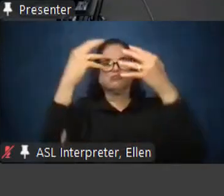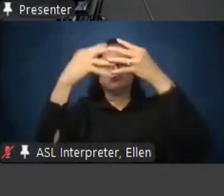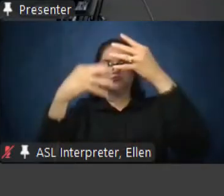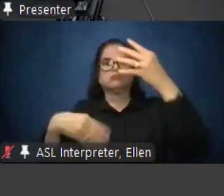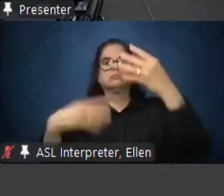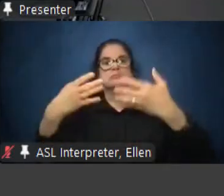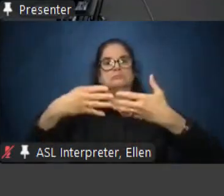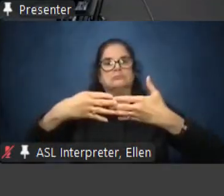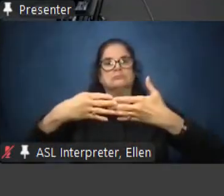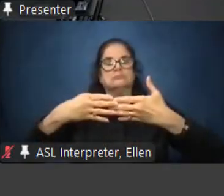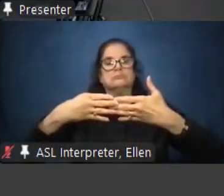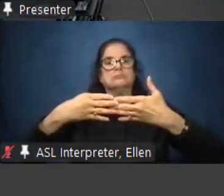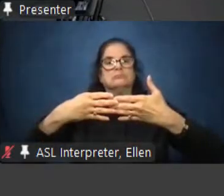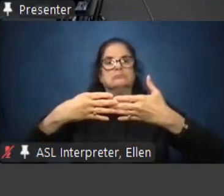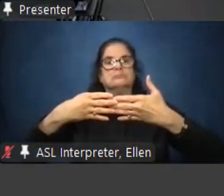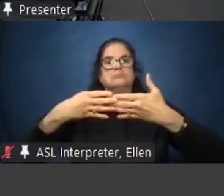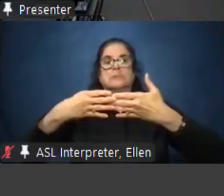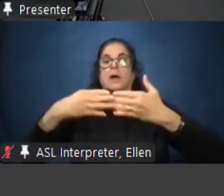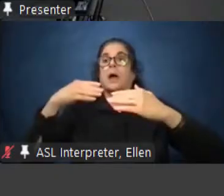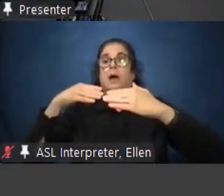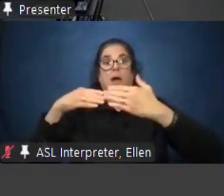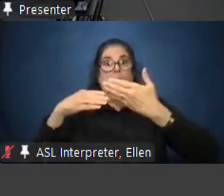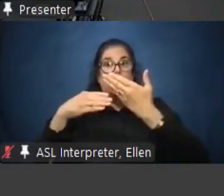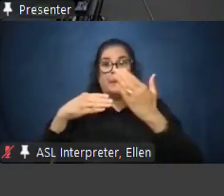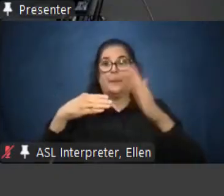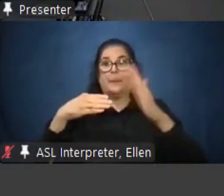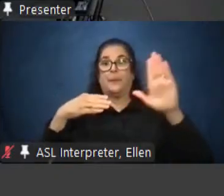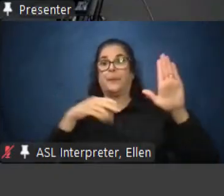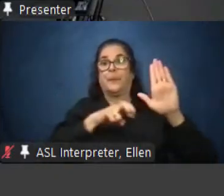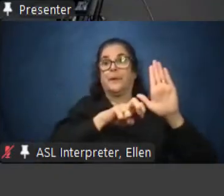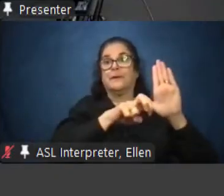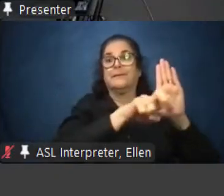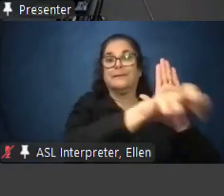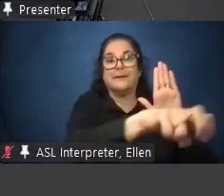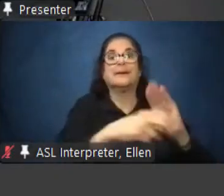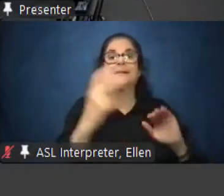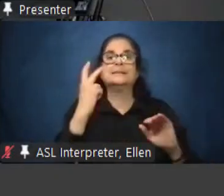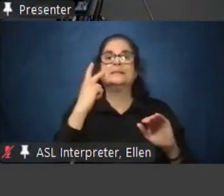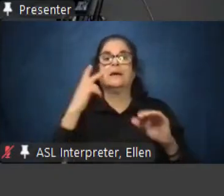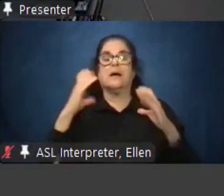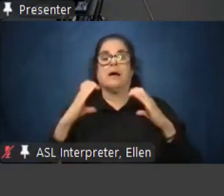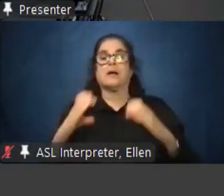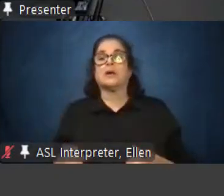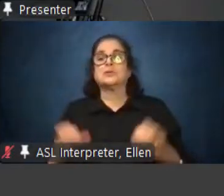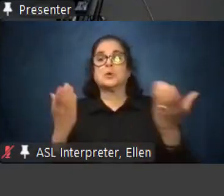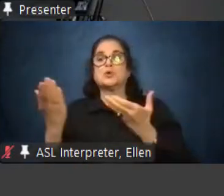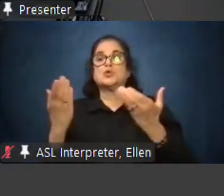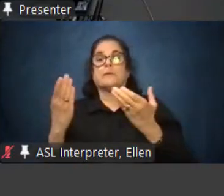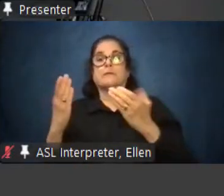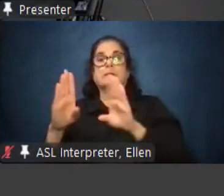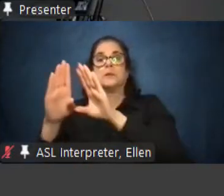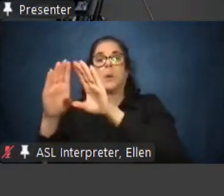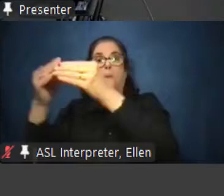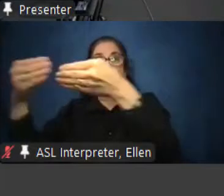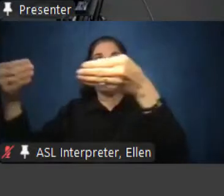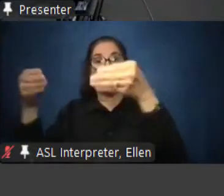stainless steel wrapping. You can see the customer assistant booth off in the background, the finished ceiling, and the full granite floors here.